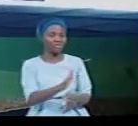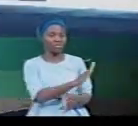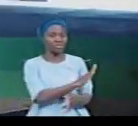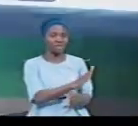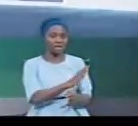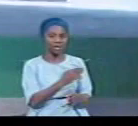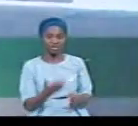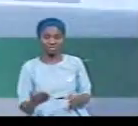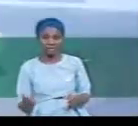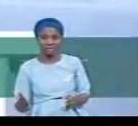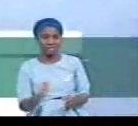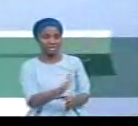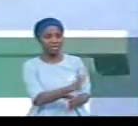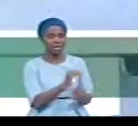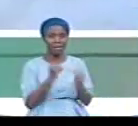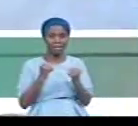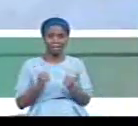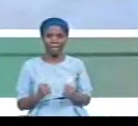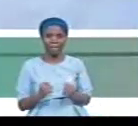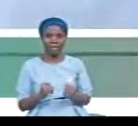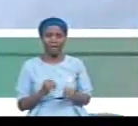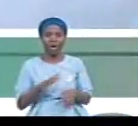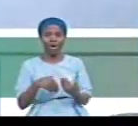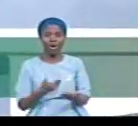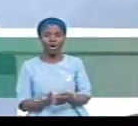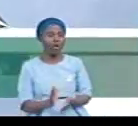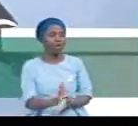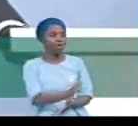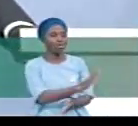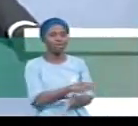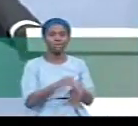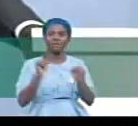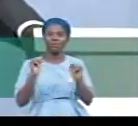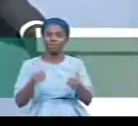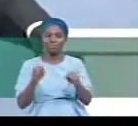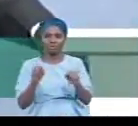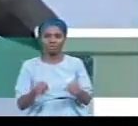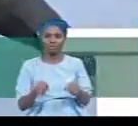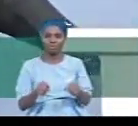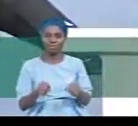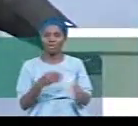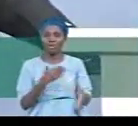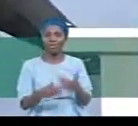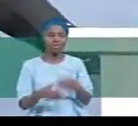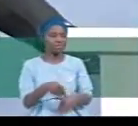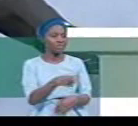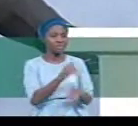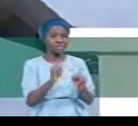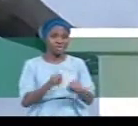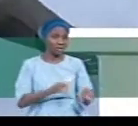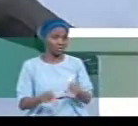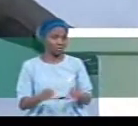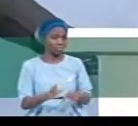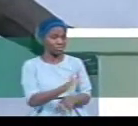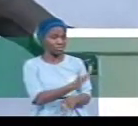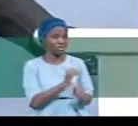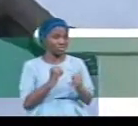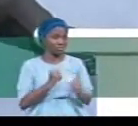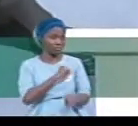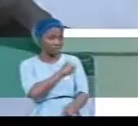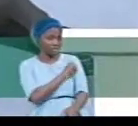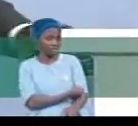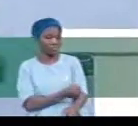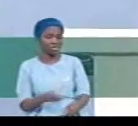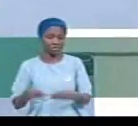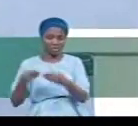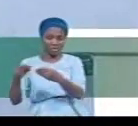substance, they shall give all the possibilities of whatever they can do and their strength unto the beast.